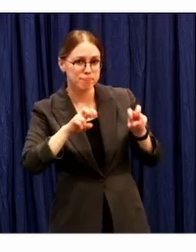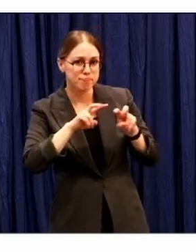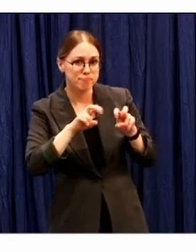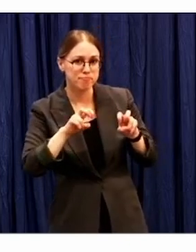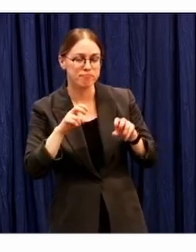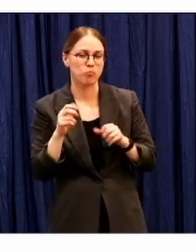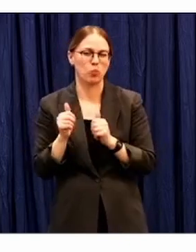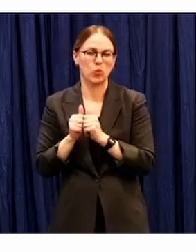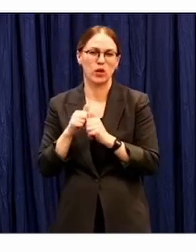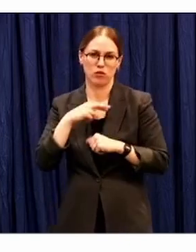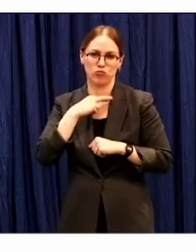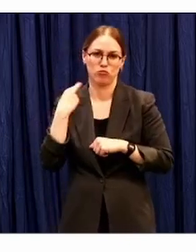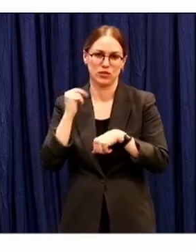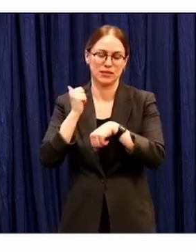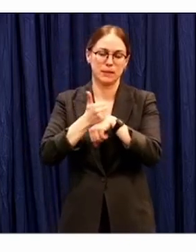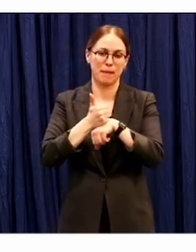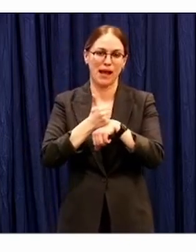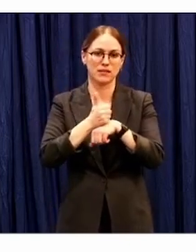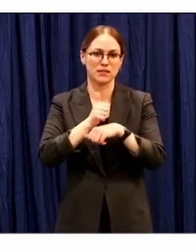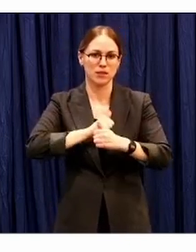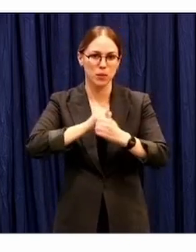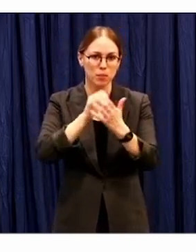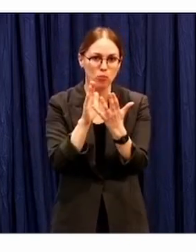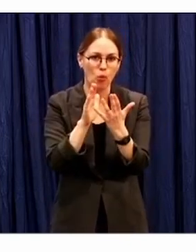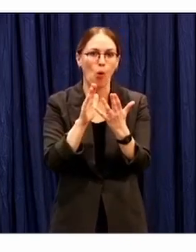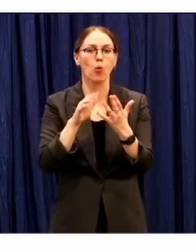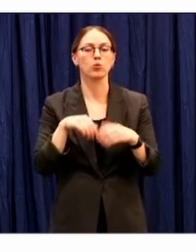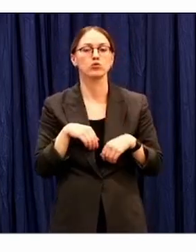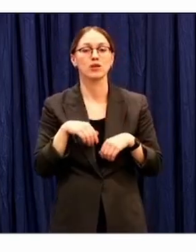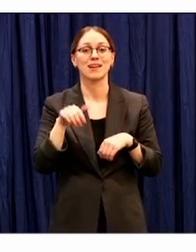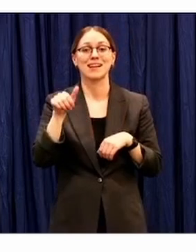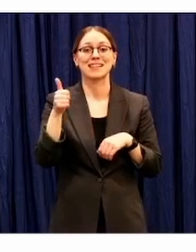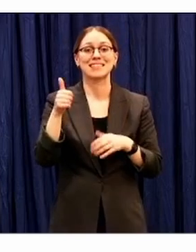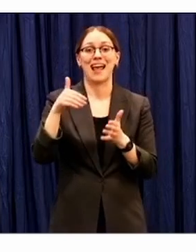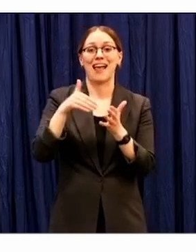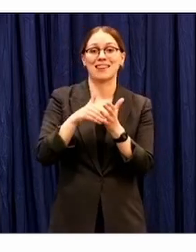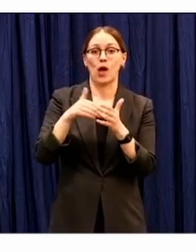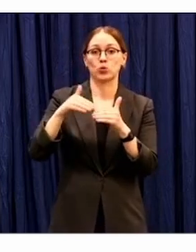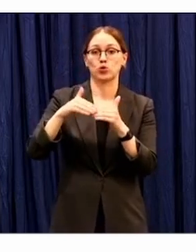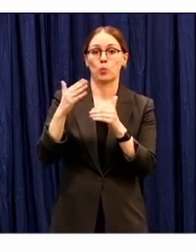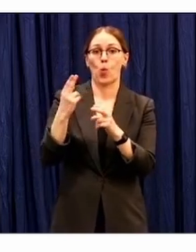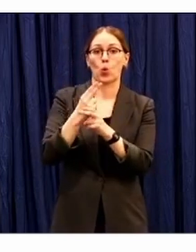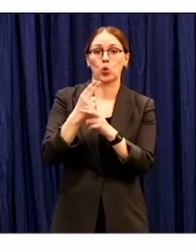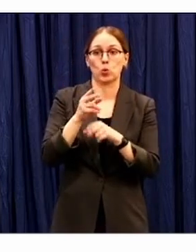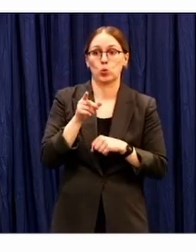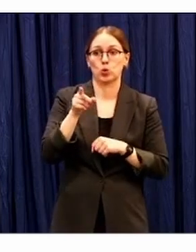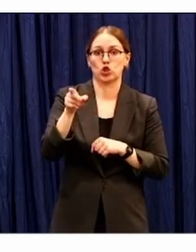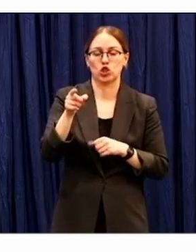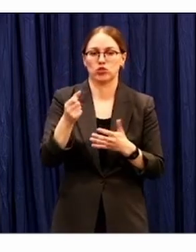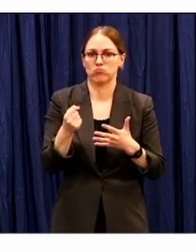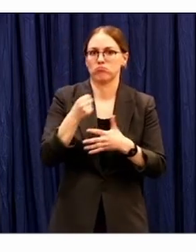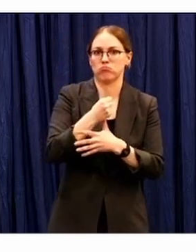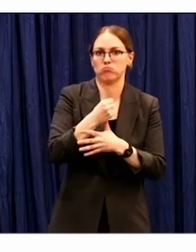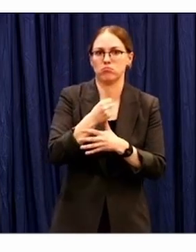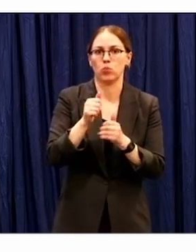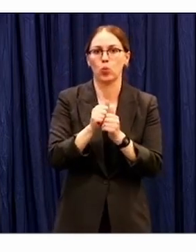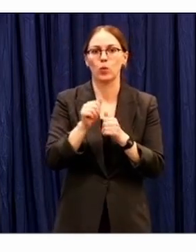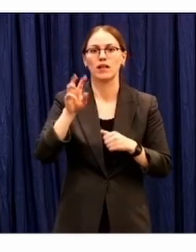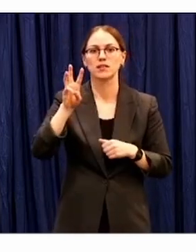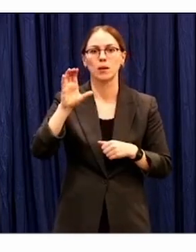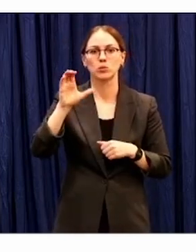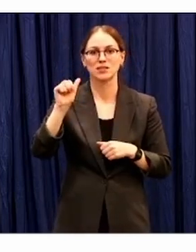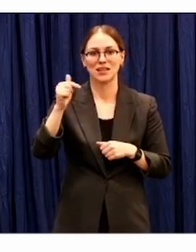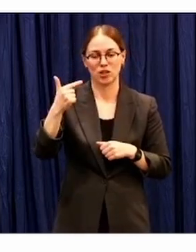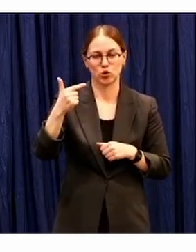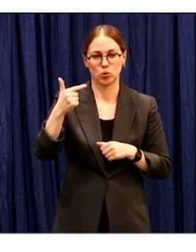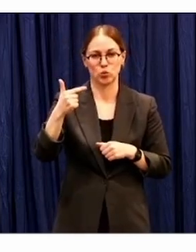approach and we established a threshold at 10,000 or more external users with a WCAG review status